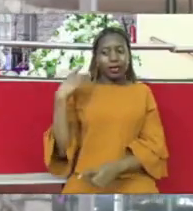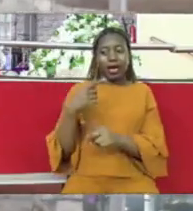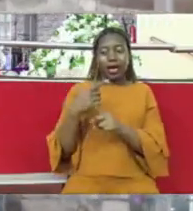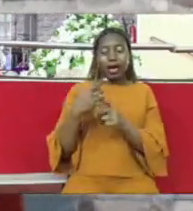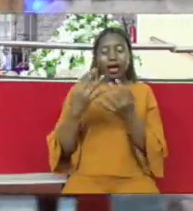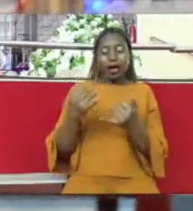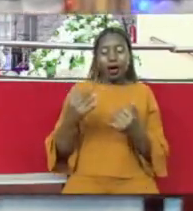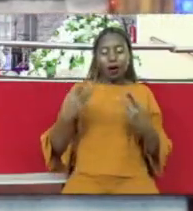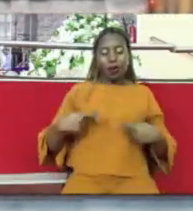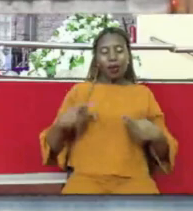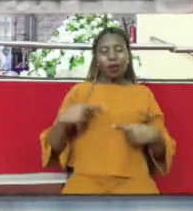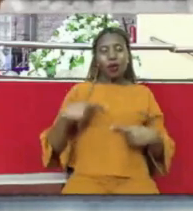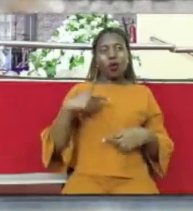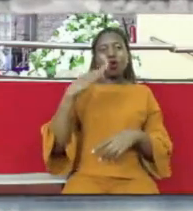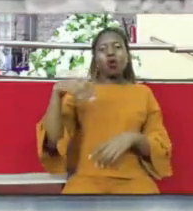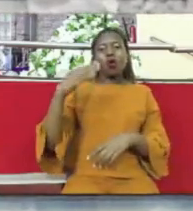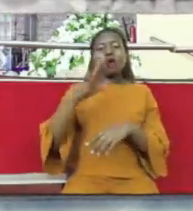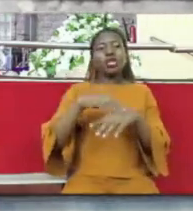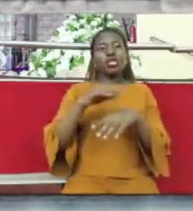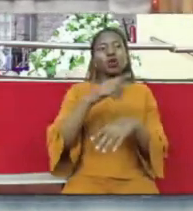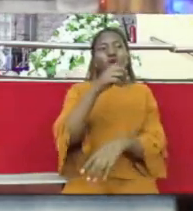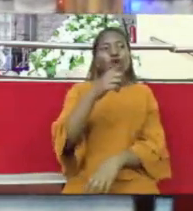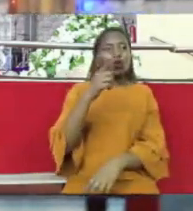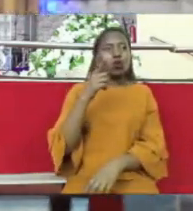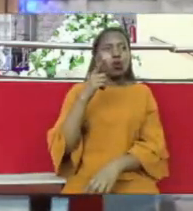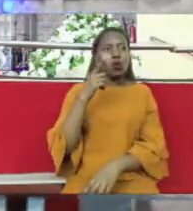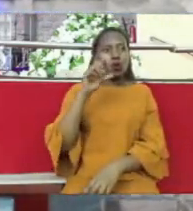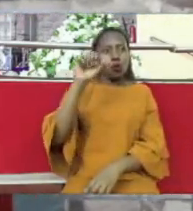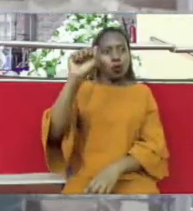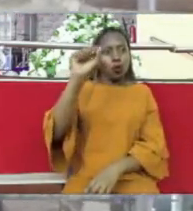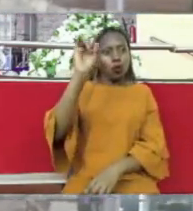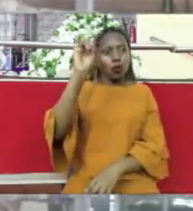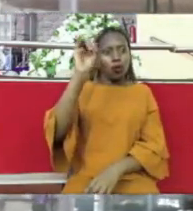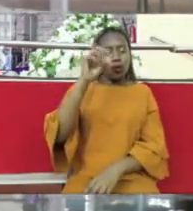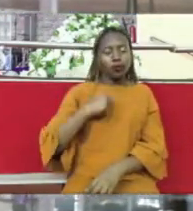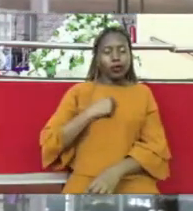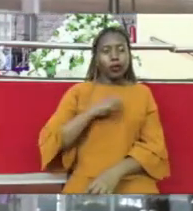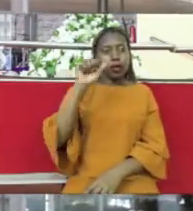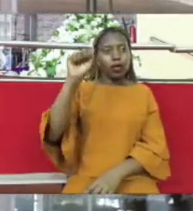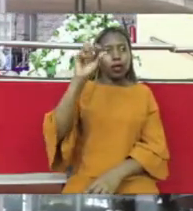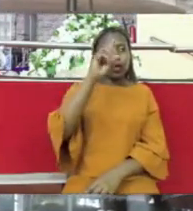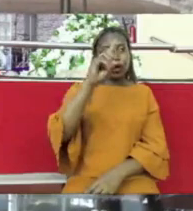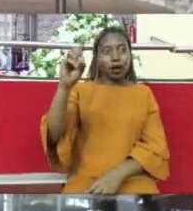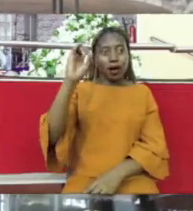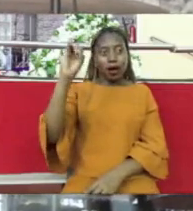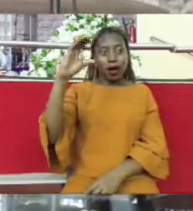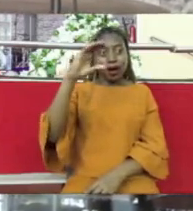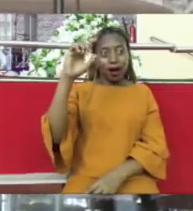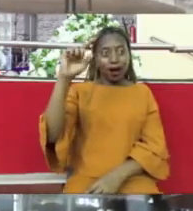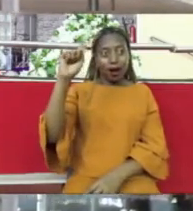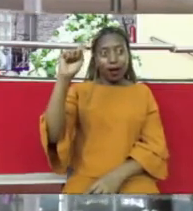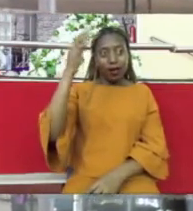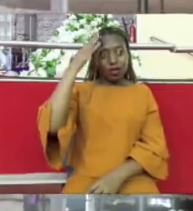that addict of so and so, as if you do not have a name. Kama ni mwanamme pengine unaitwa mraibu wa jambo fulani